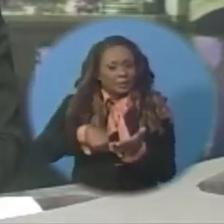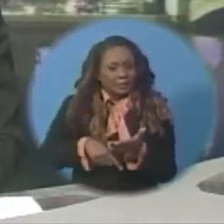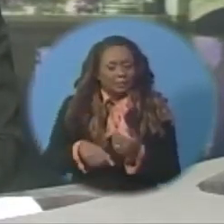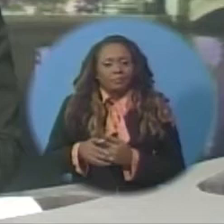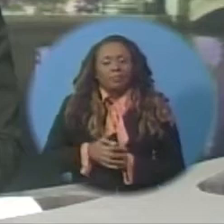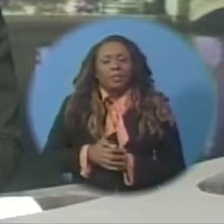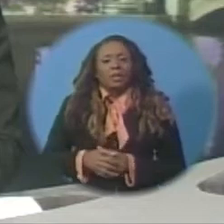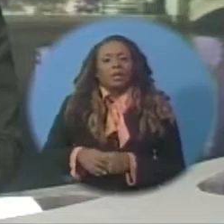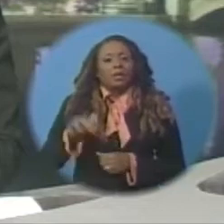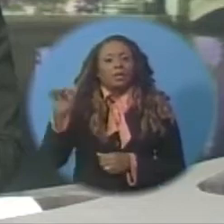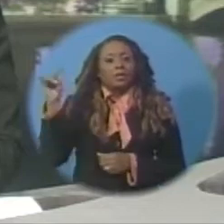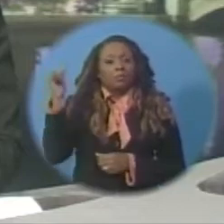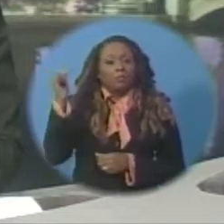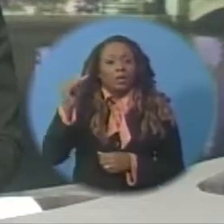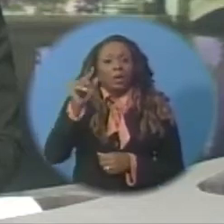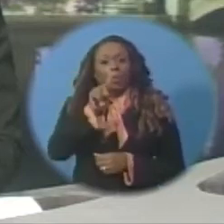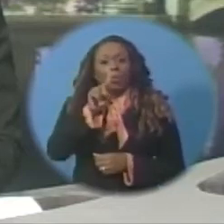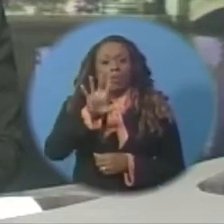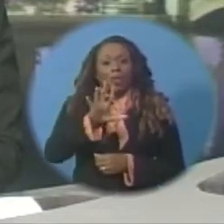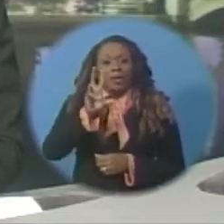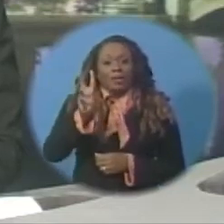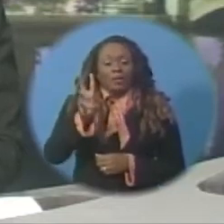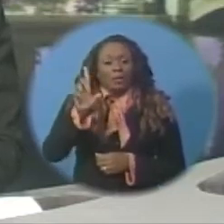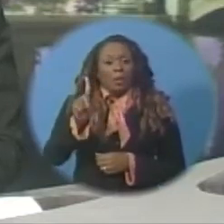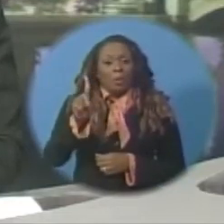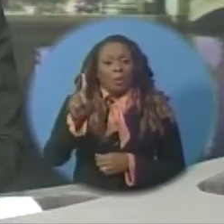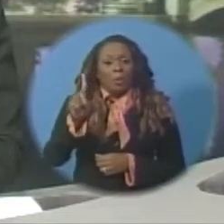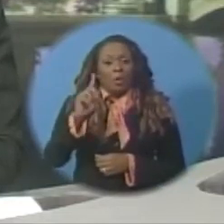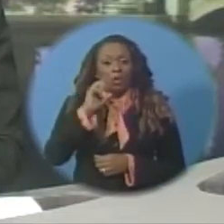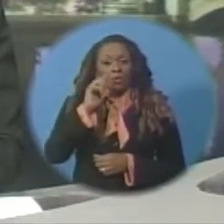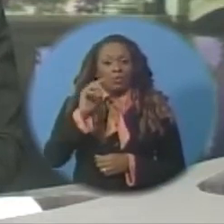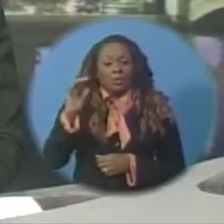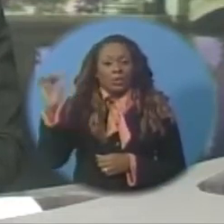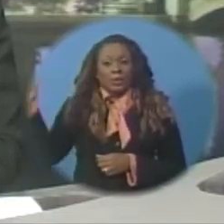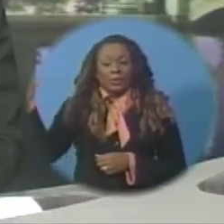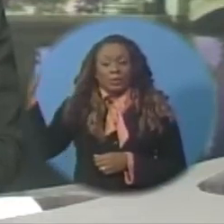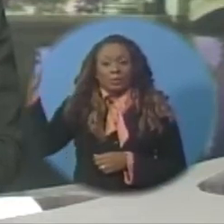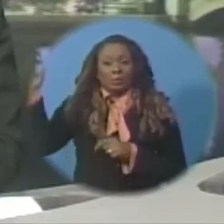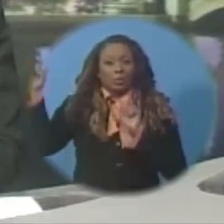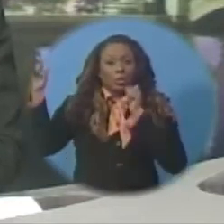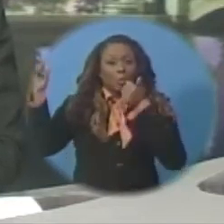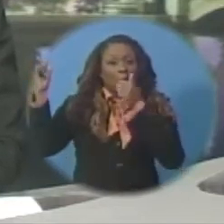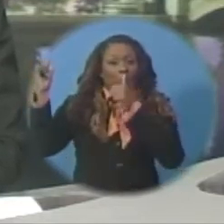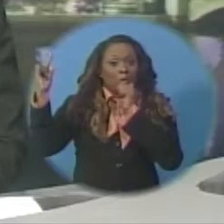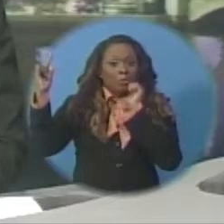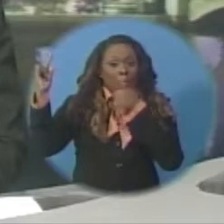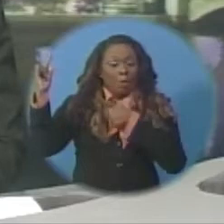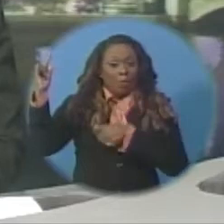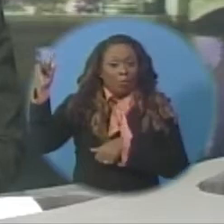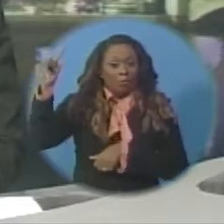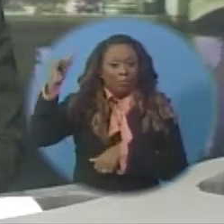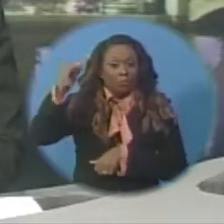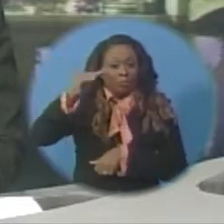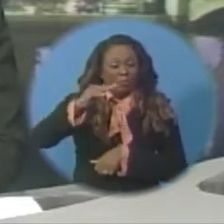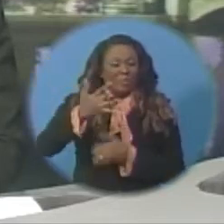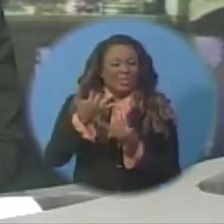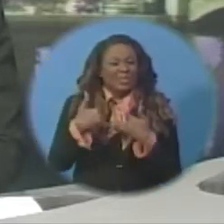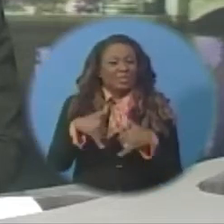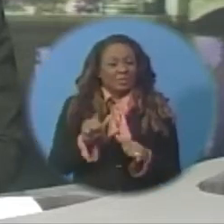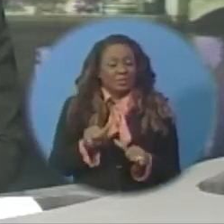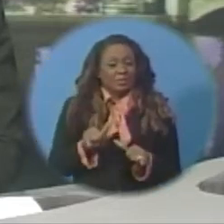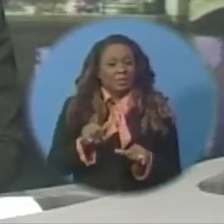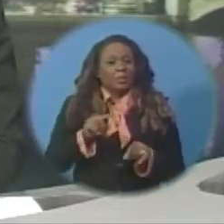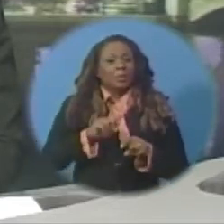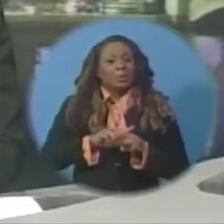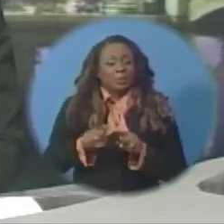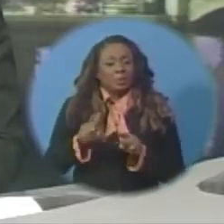flight 1561 set to leave New York tomorrow night at 11 is still on schedule. The cancellations have also affected